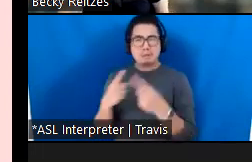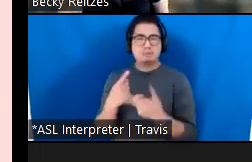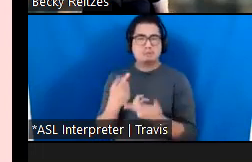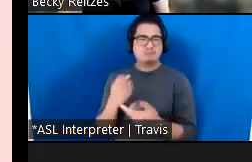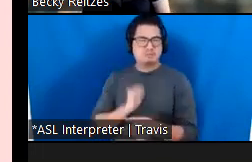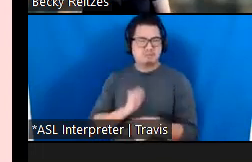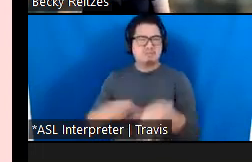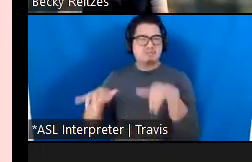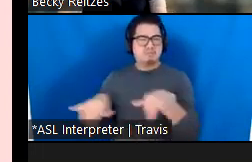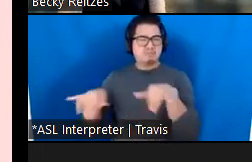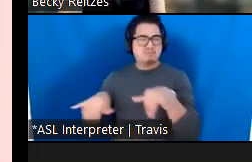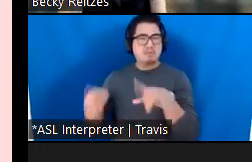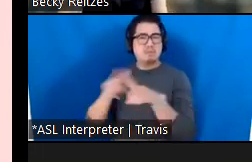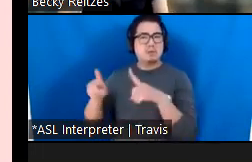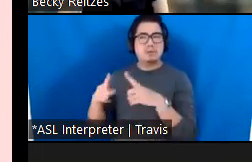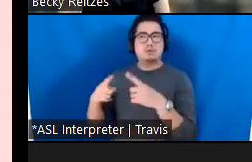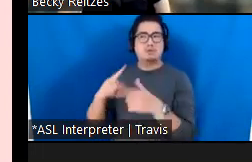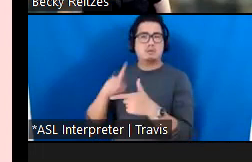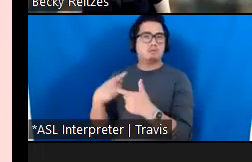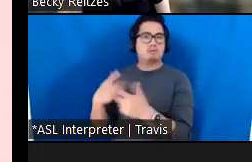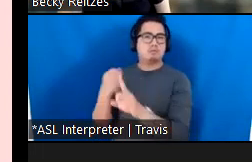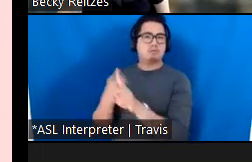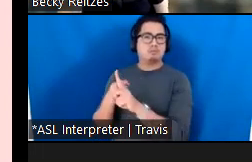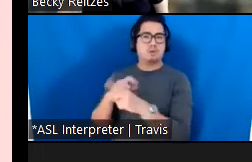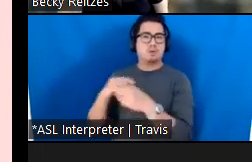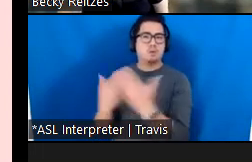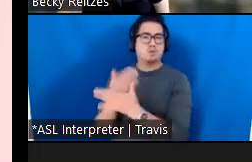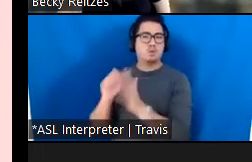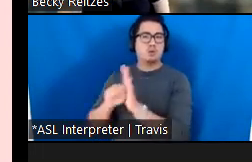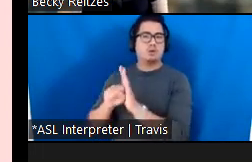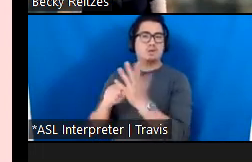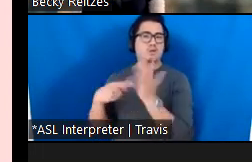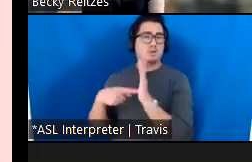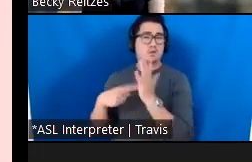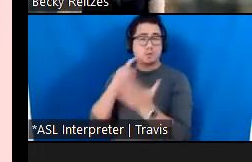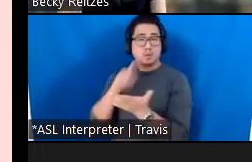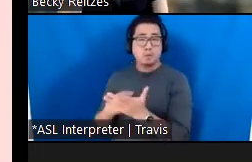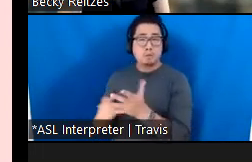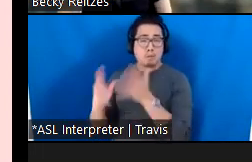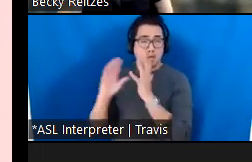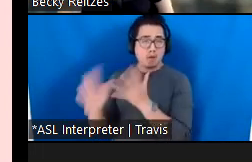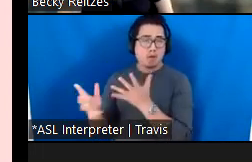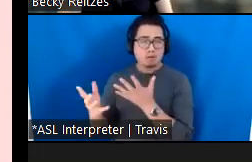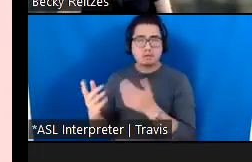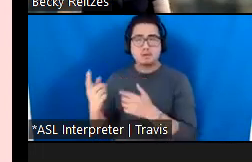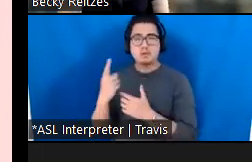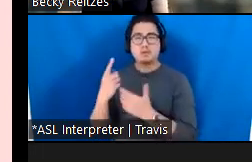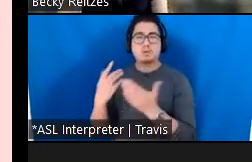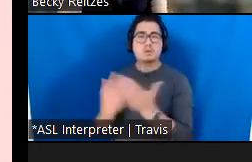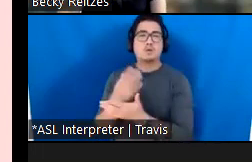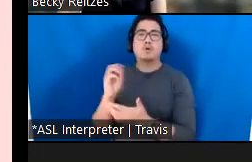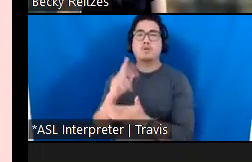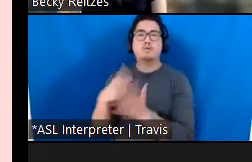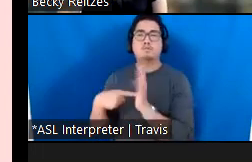like digestive stuff like diarrhea and throwing up, but adults can have that as well. And then loss of taste or